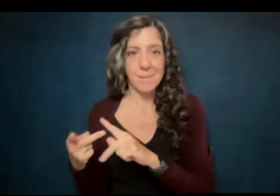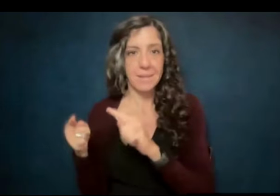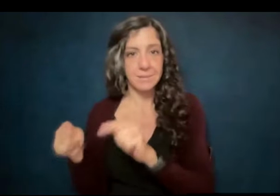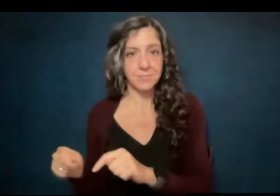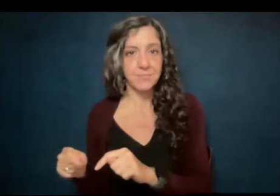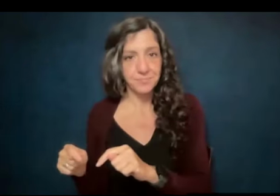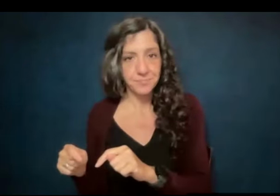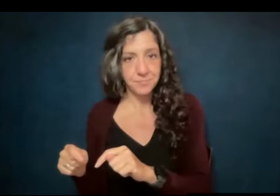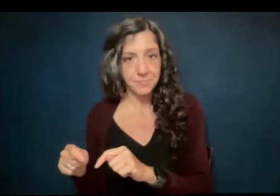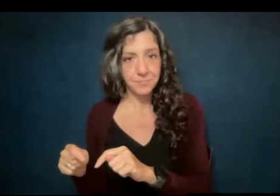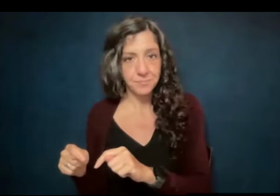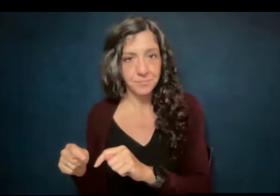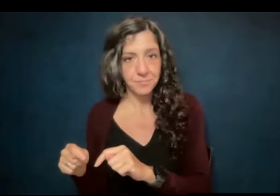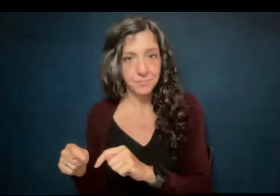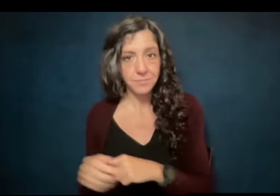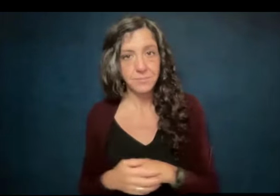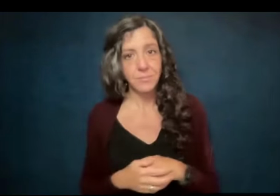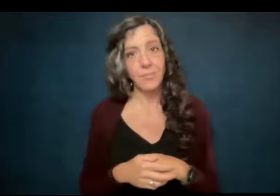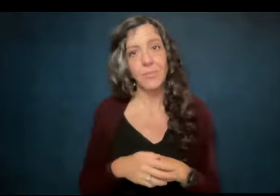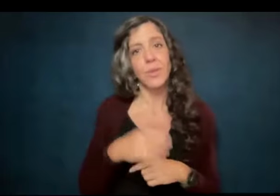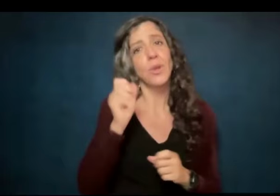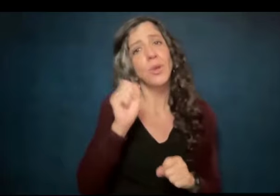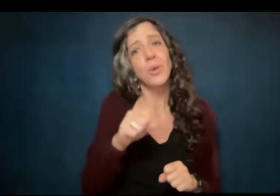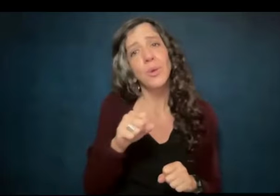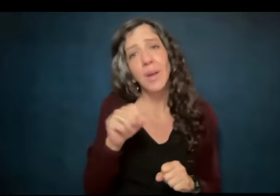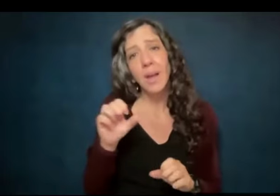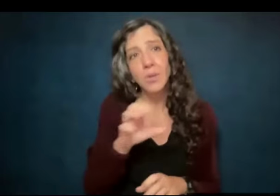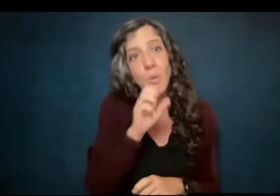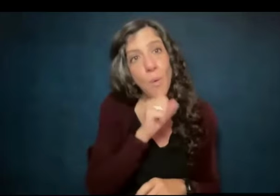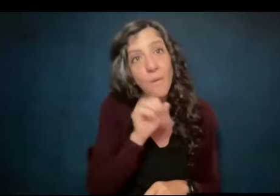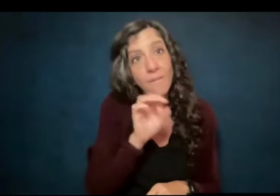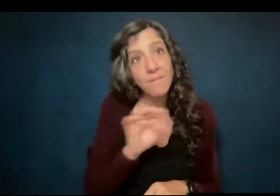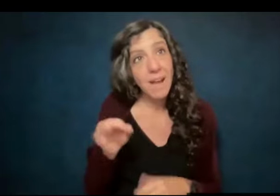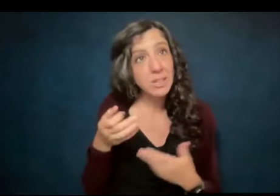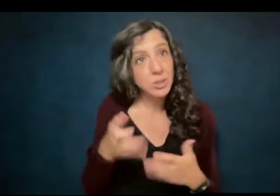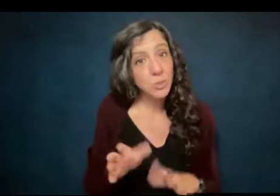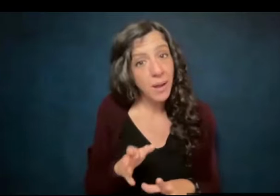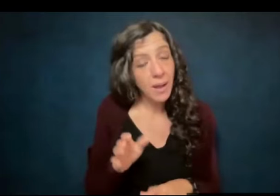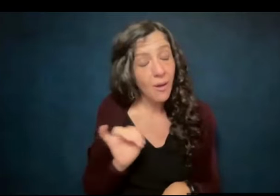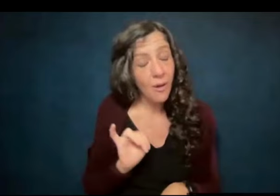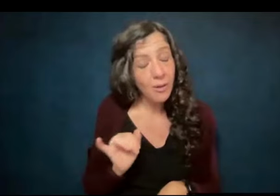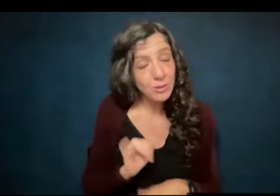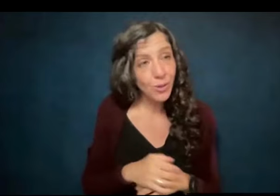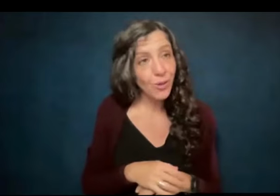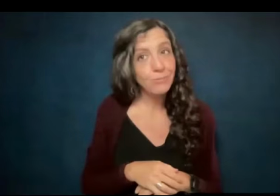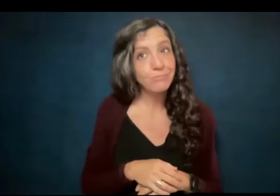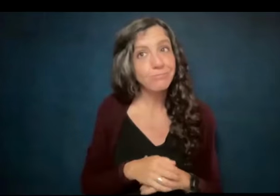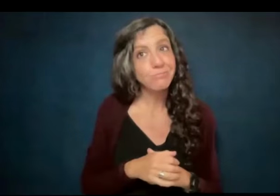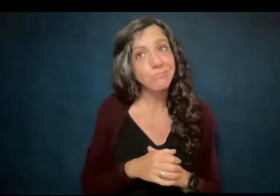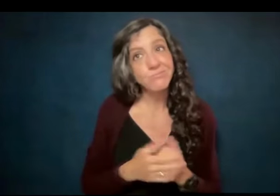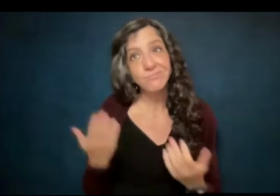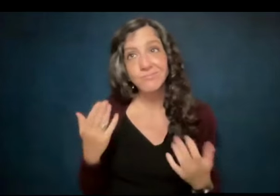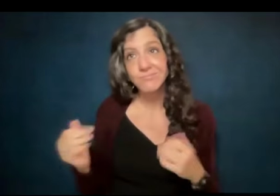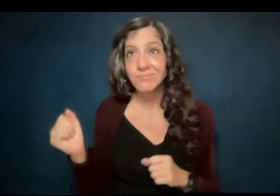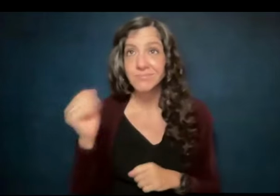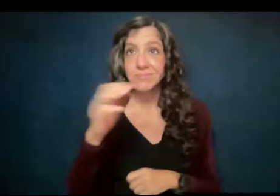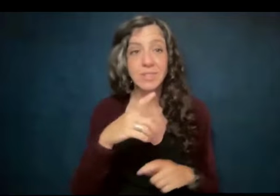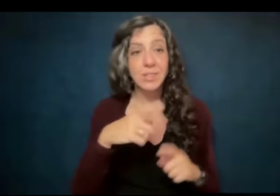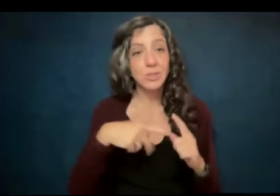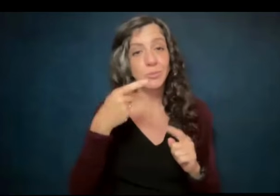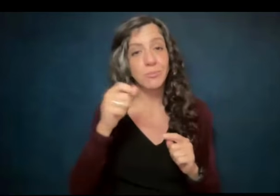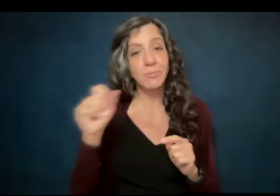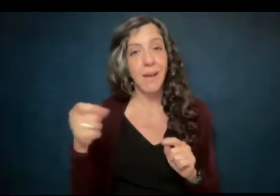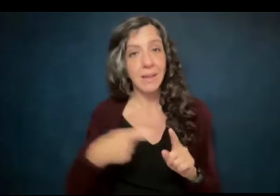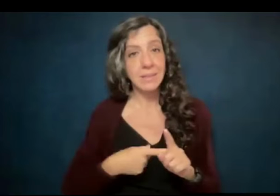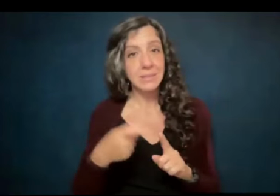application that was being developed here. You could do it the old-fashioned way and send it to the pass specialist